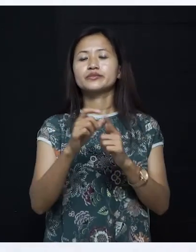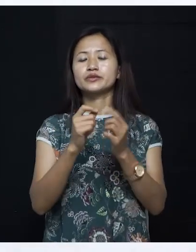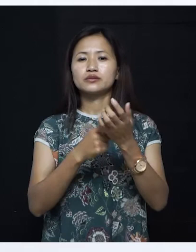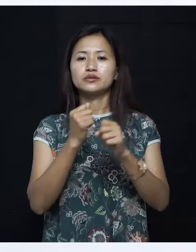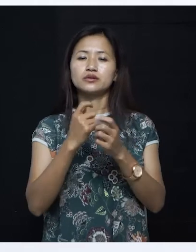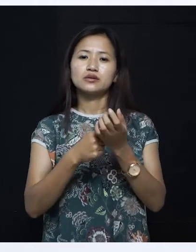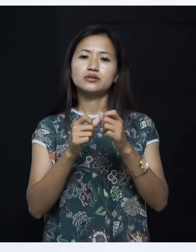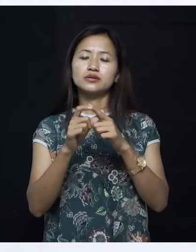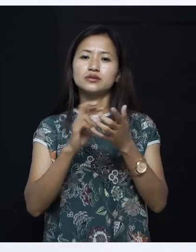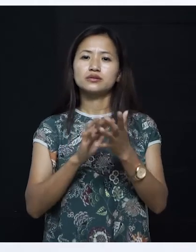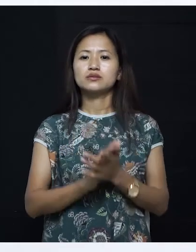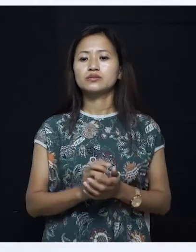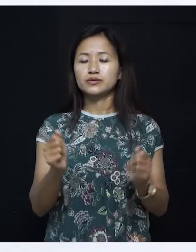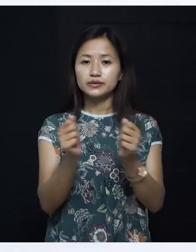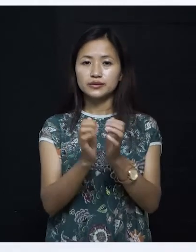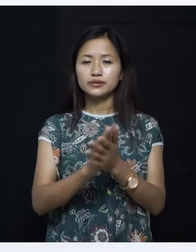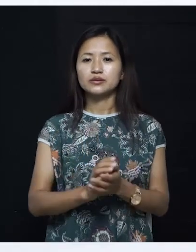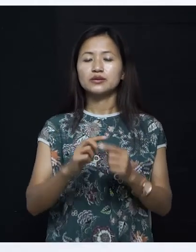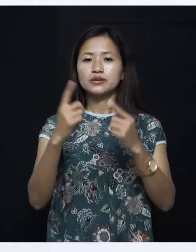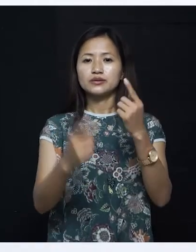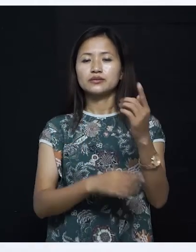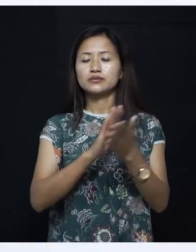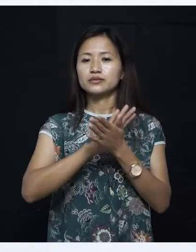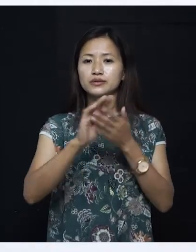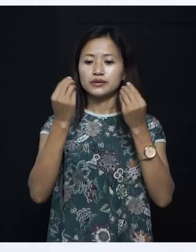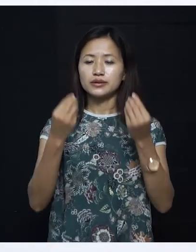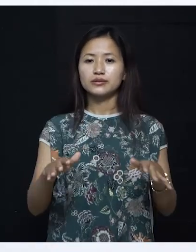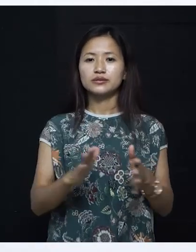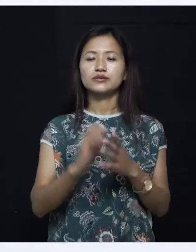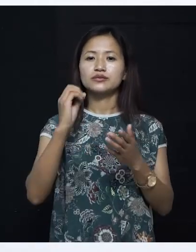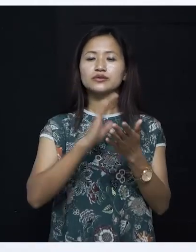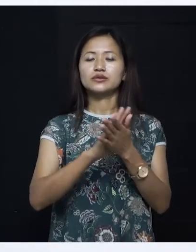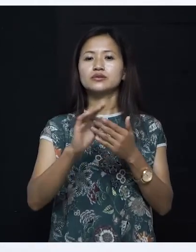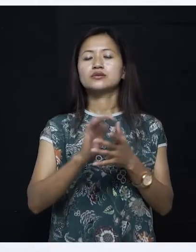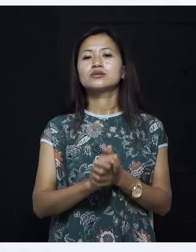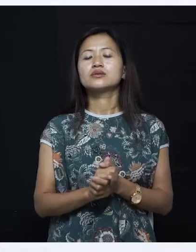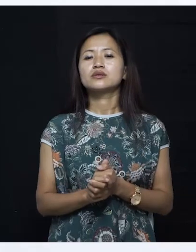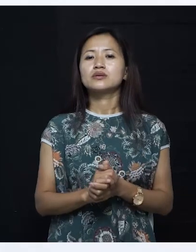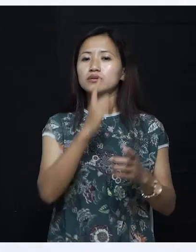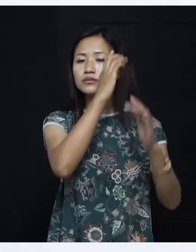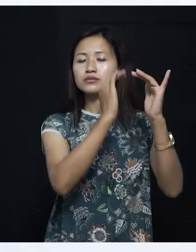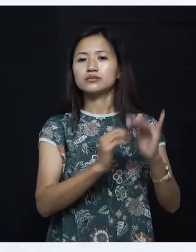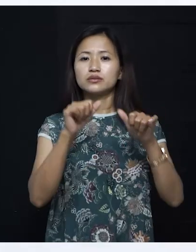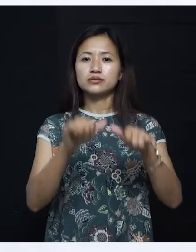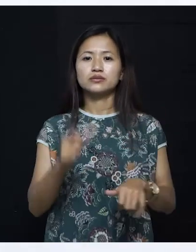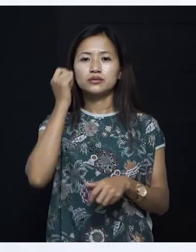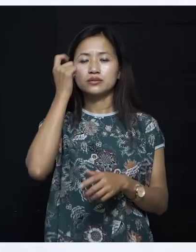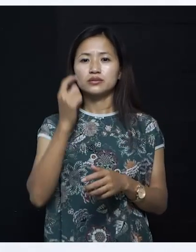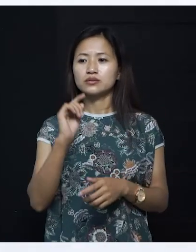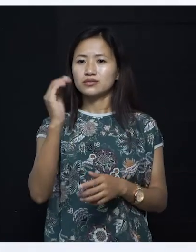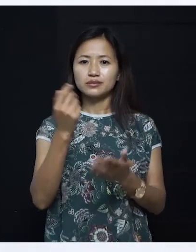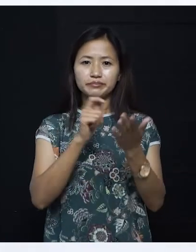degradation. So with that, we have come to the end of our chapter. Okay, I hope I was able to make you understand